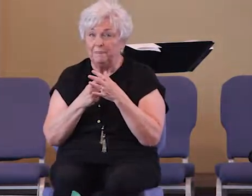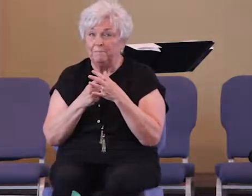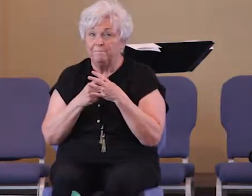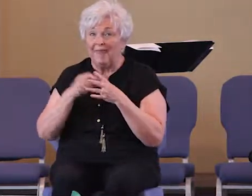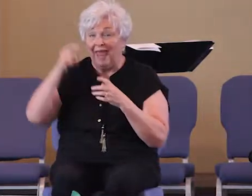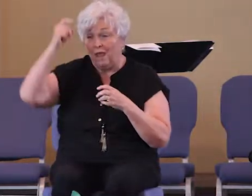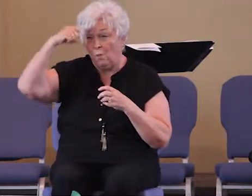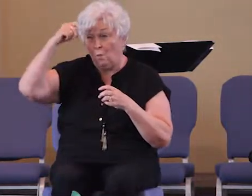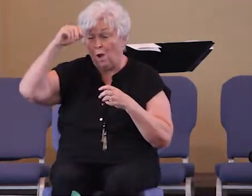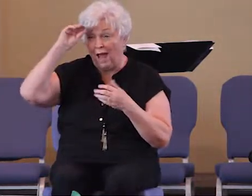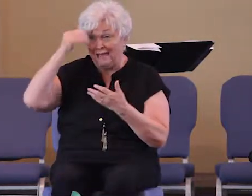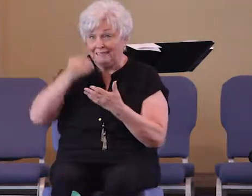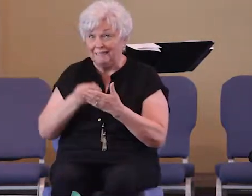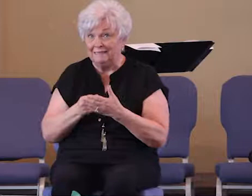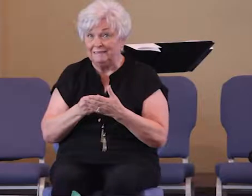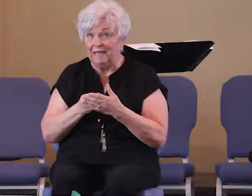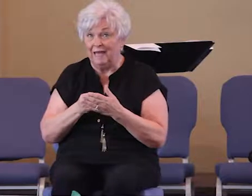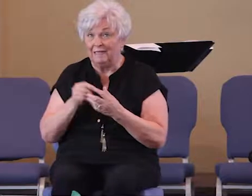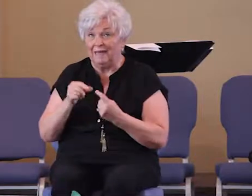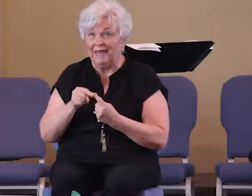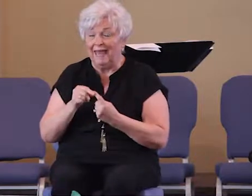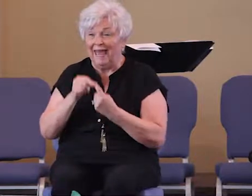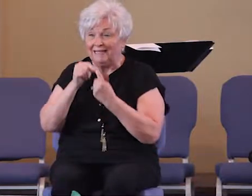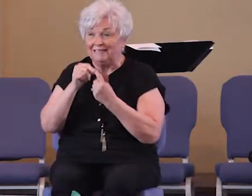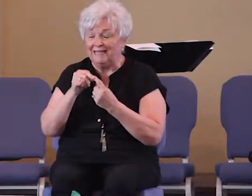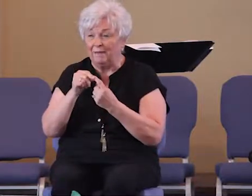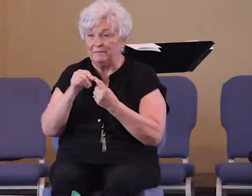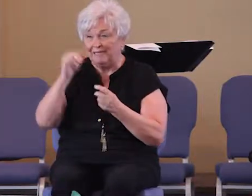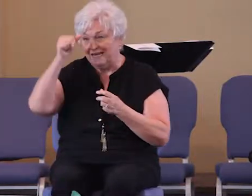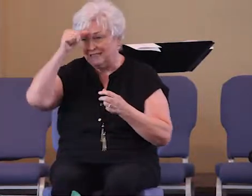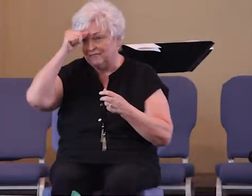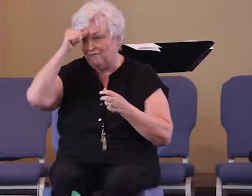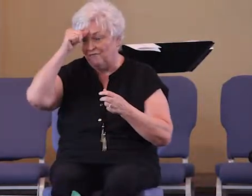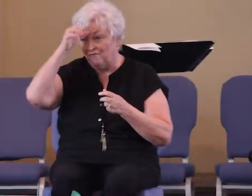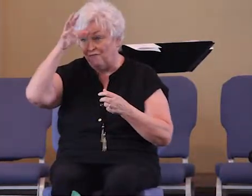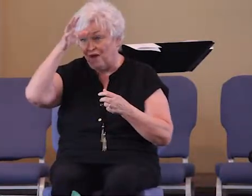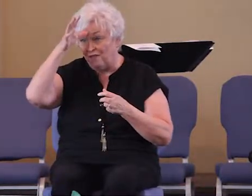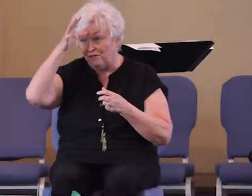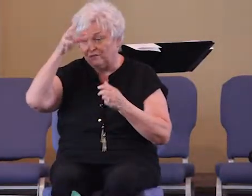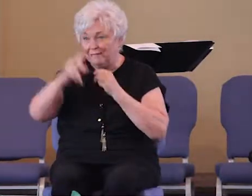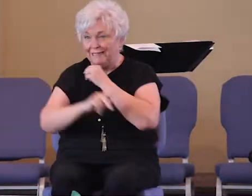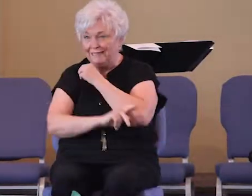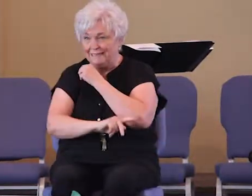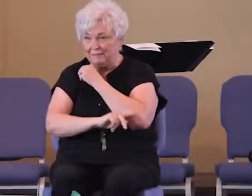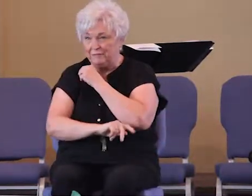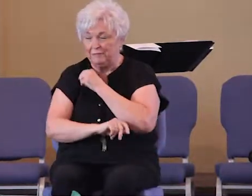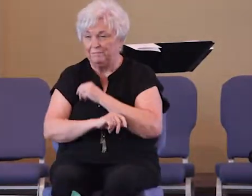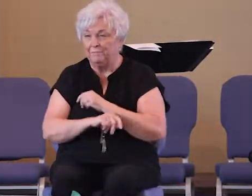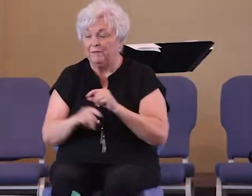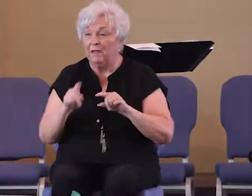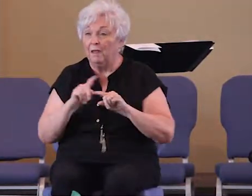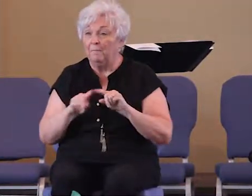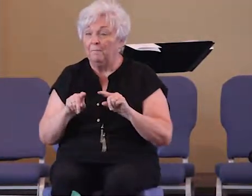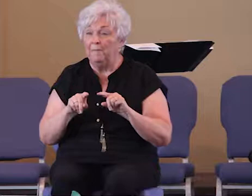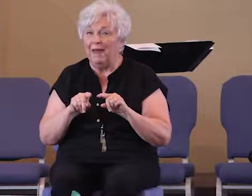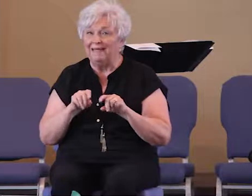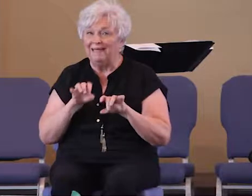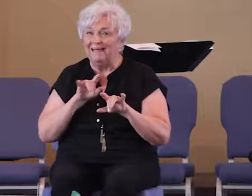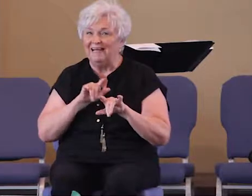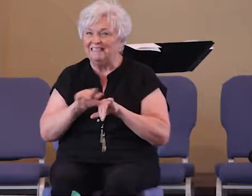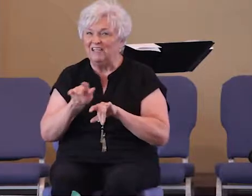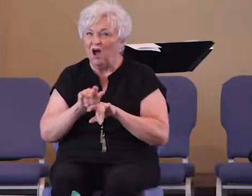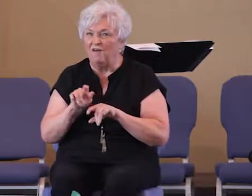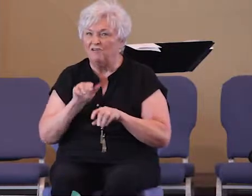wise son accepts his father's discipline, but a scoffer does not listen to